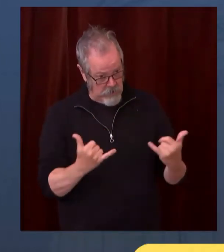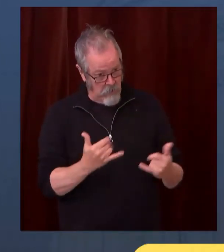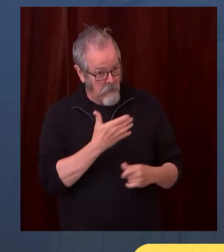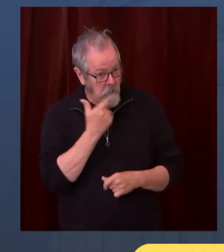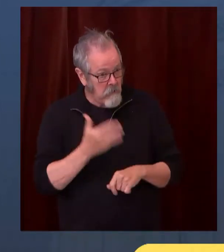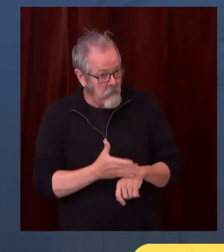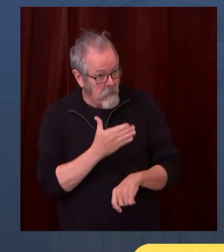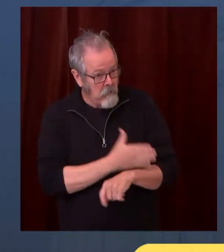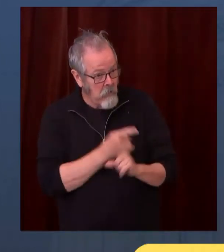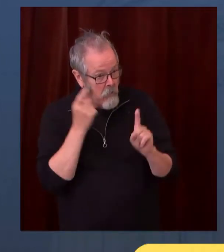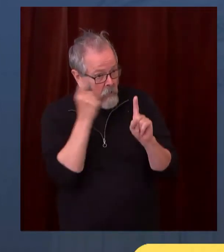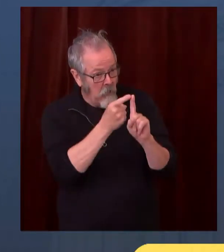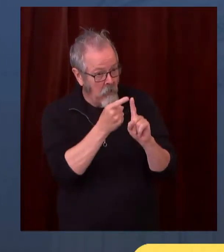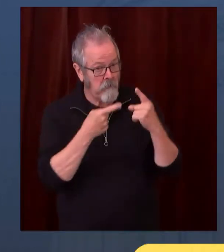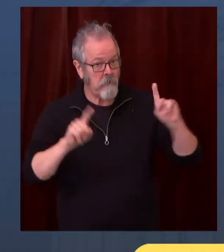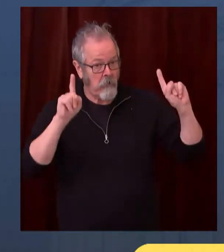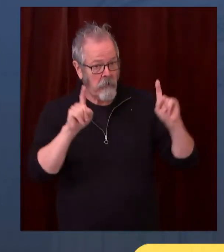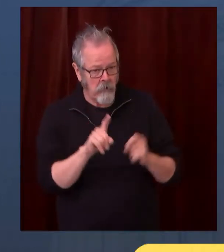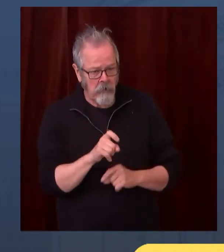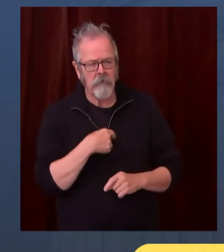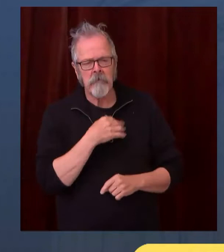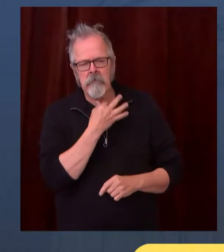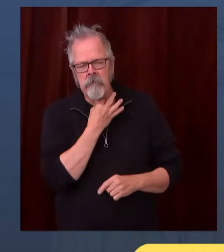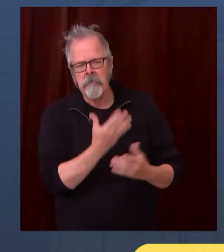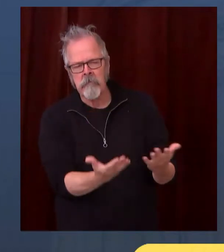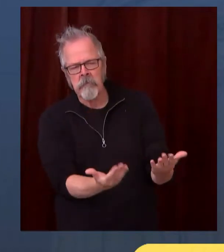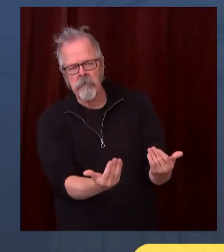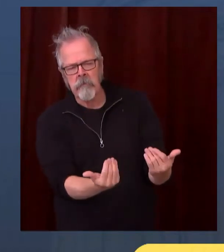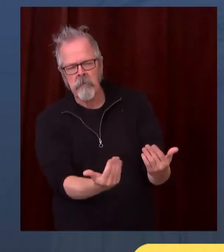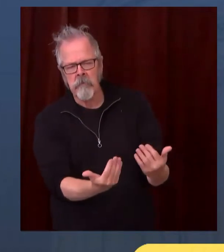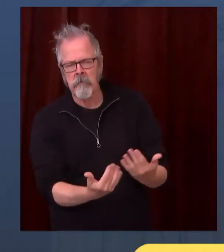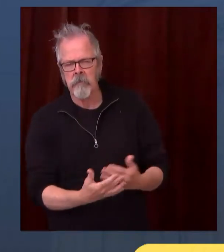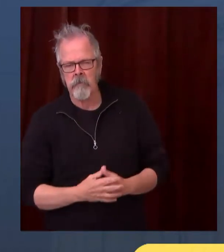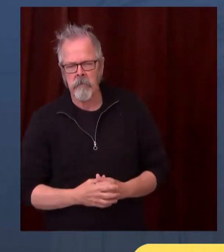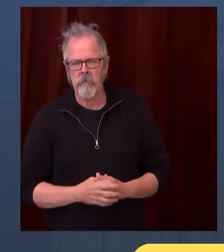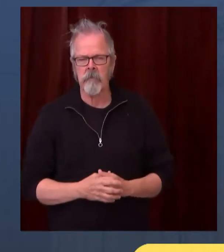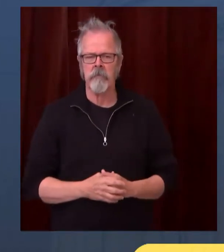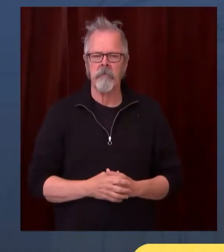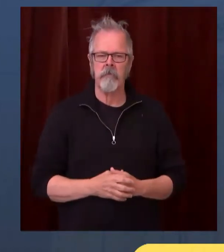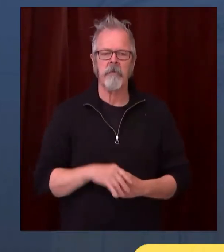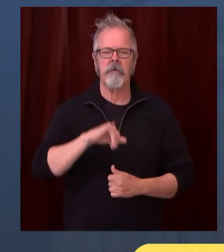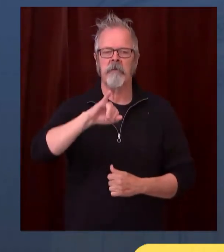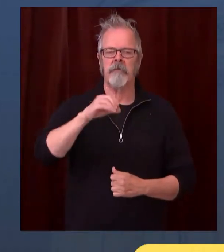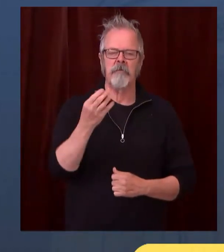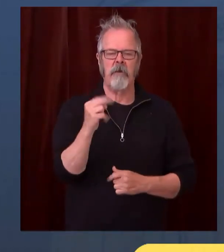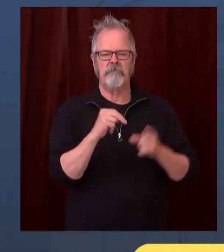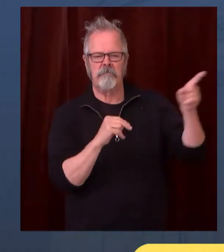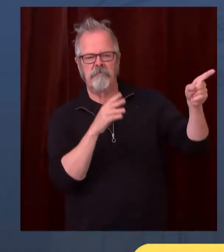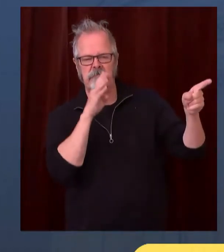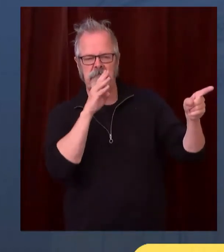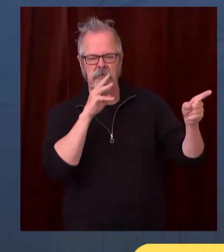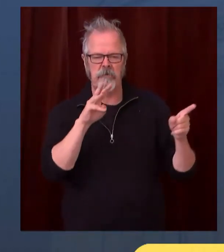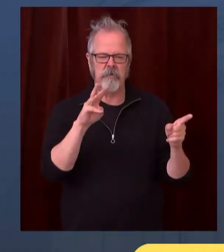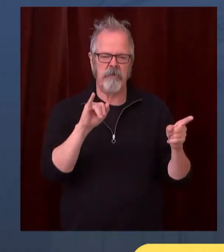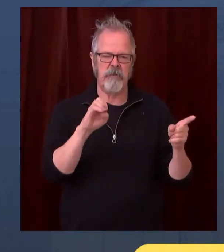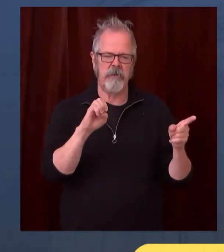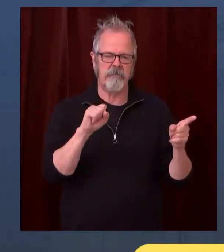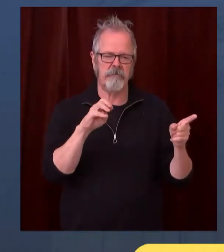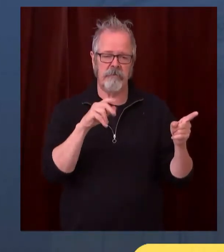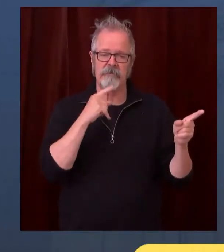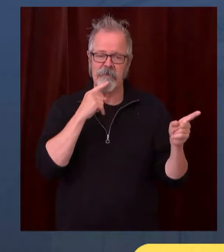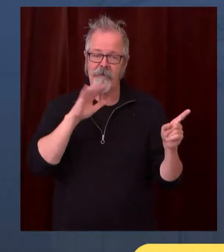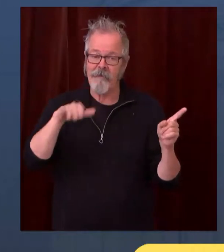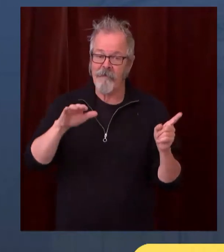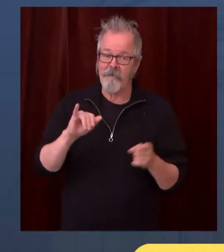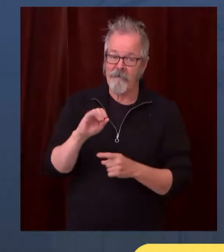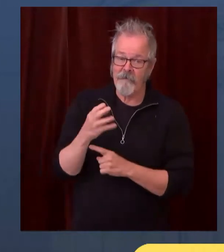Well, I can start, and Cheryl, you can add in. So first of all, we have actual supplies now of swabs, which back in those